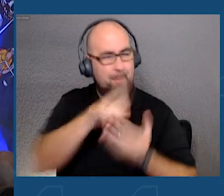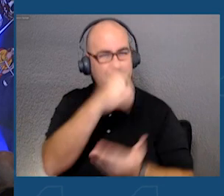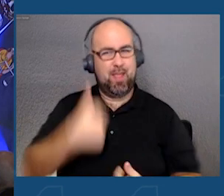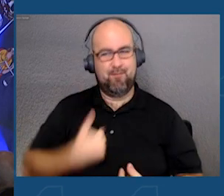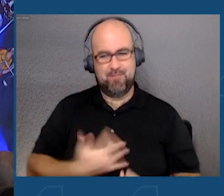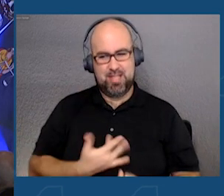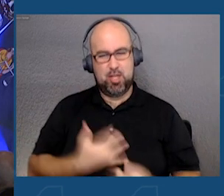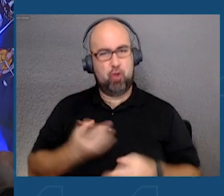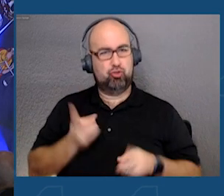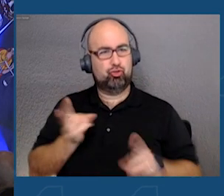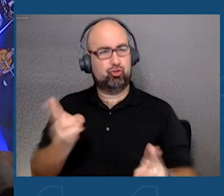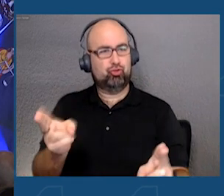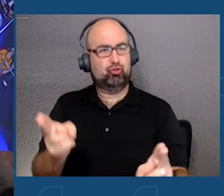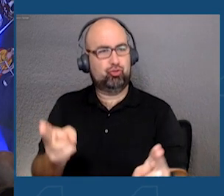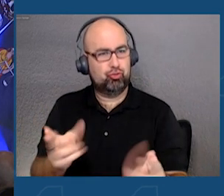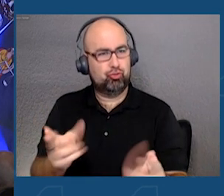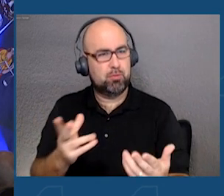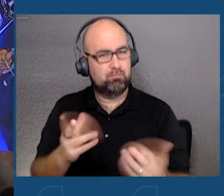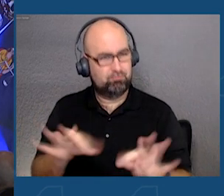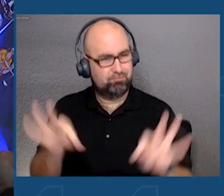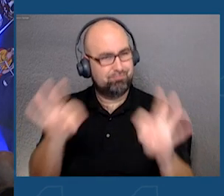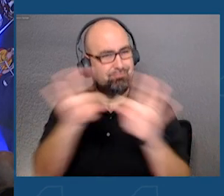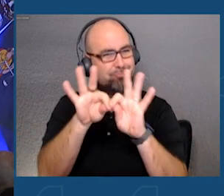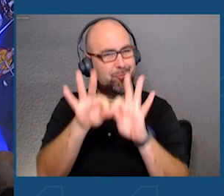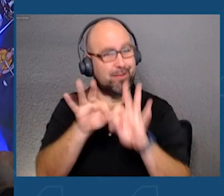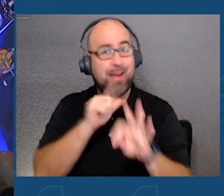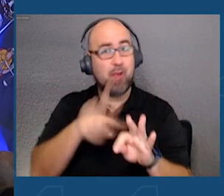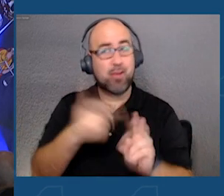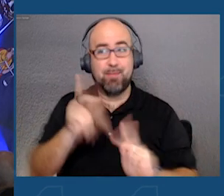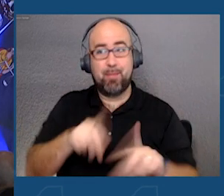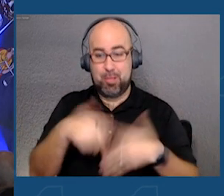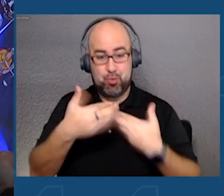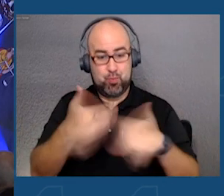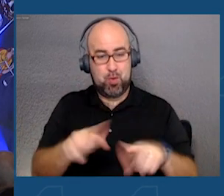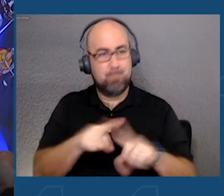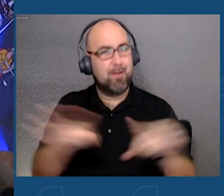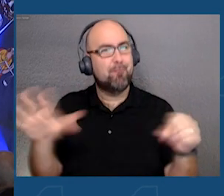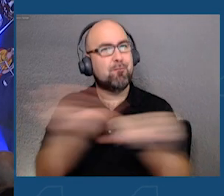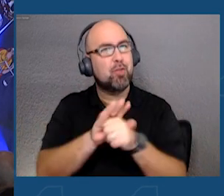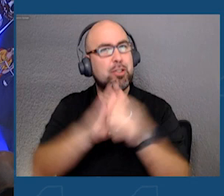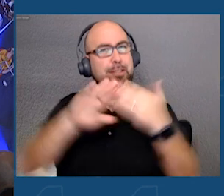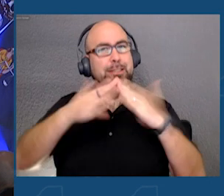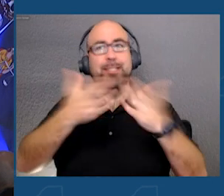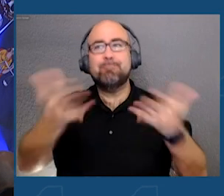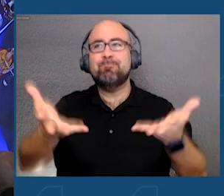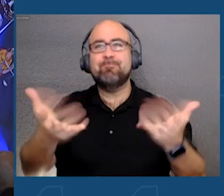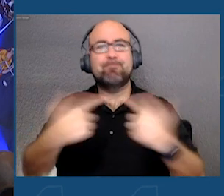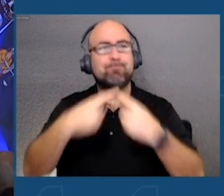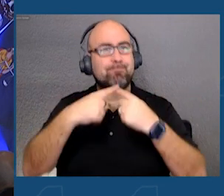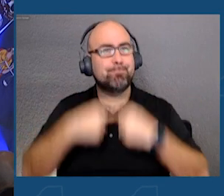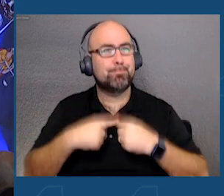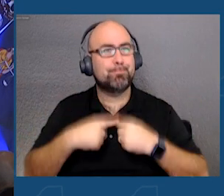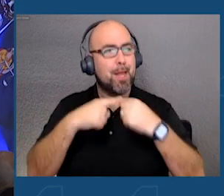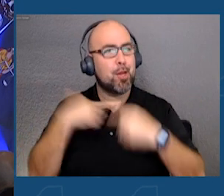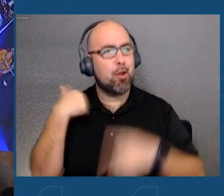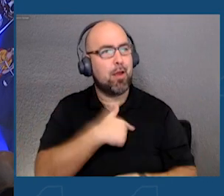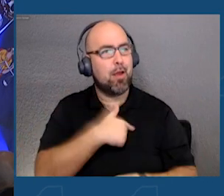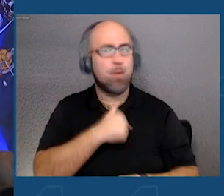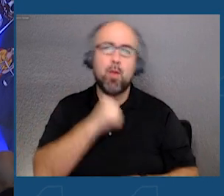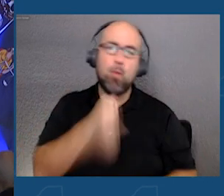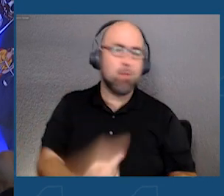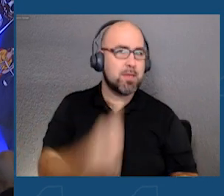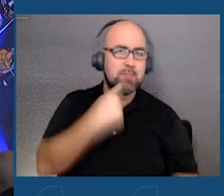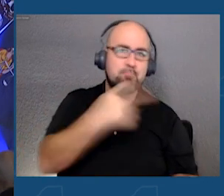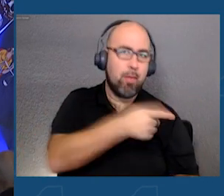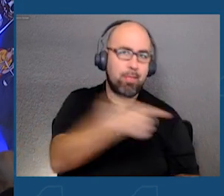it, because not just people in this room, but there's an entire city waiting and counting on us, and we will not let them down.